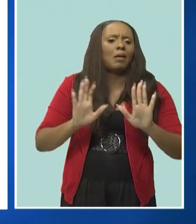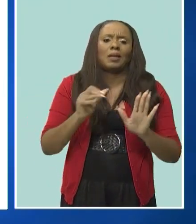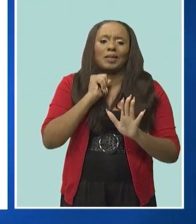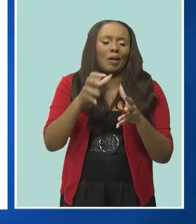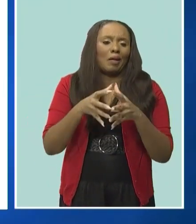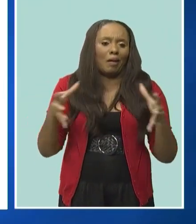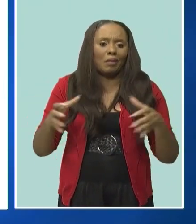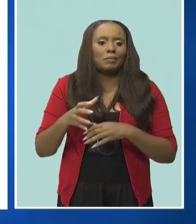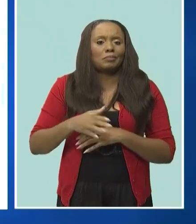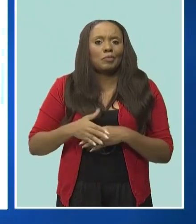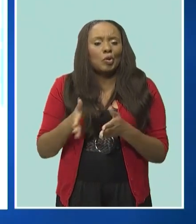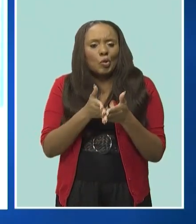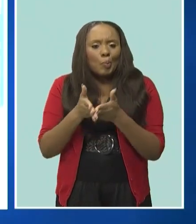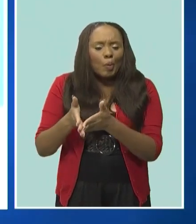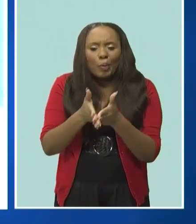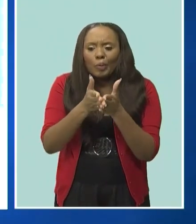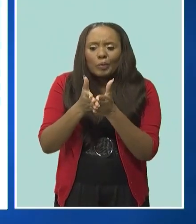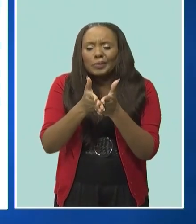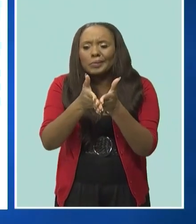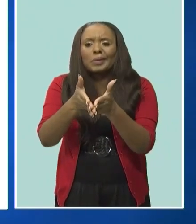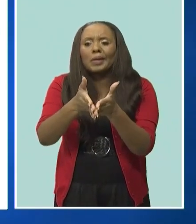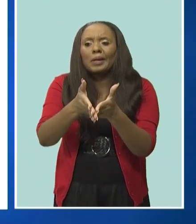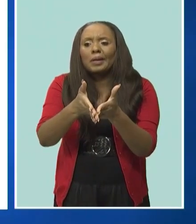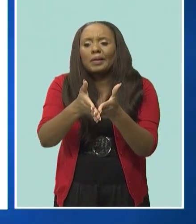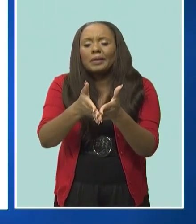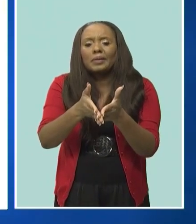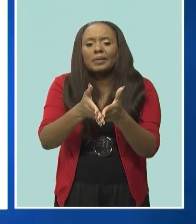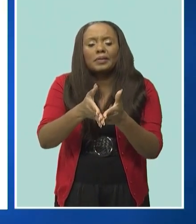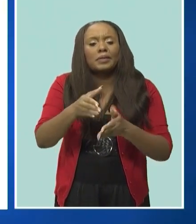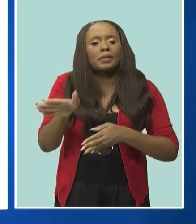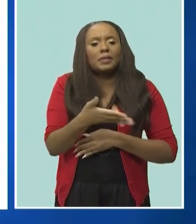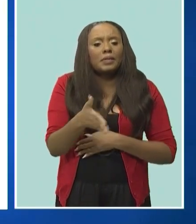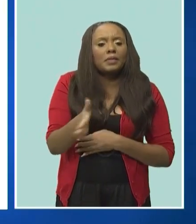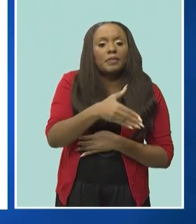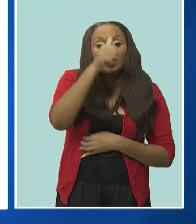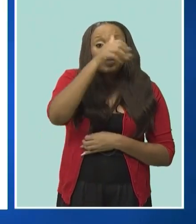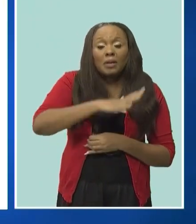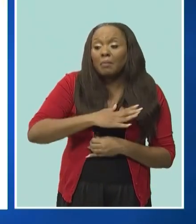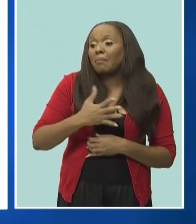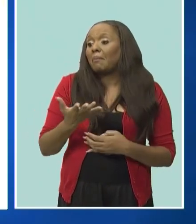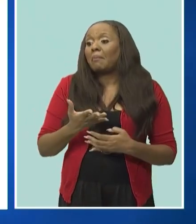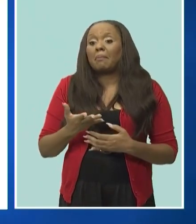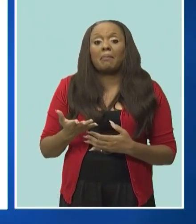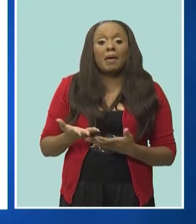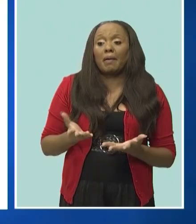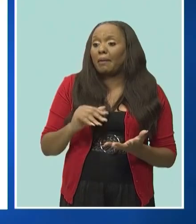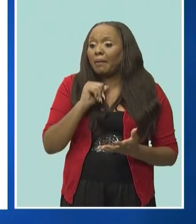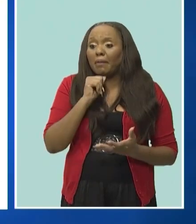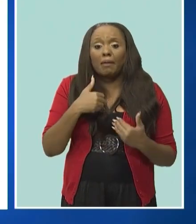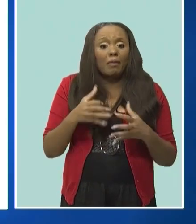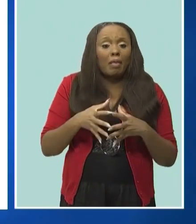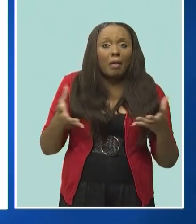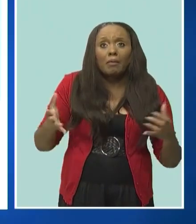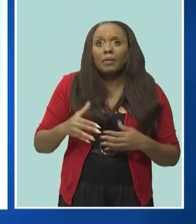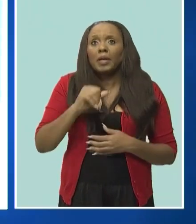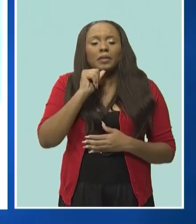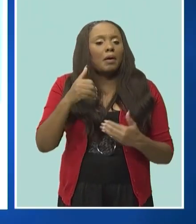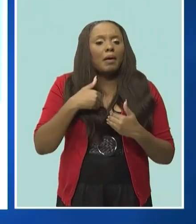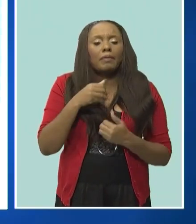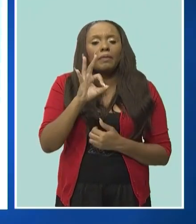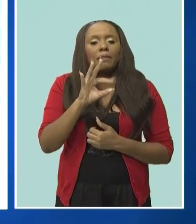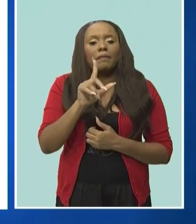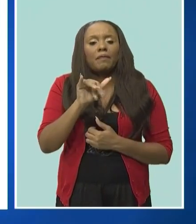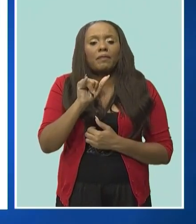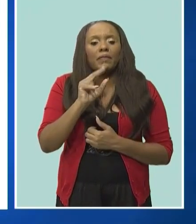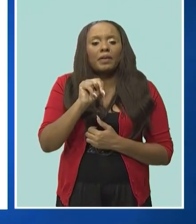holidays, spent time with their family, we are still getting less fish. We are not having the flying fish. We are not having the amberfish, which is a big